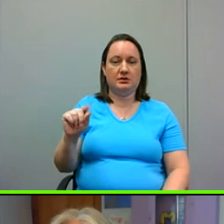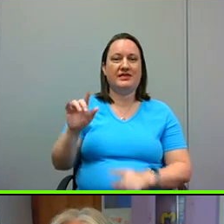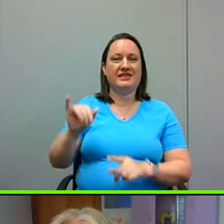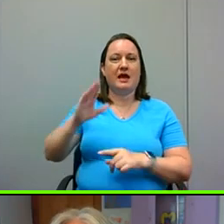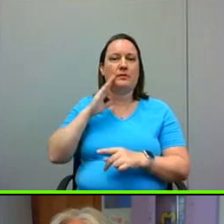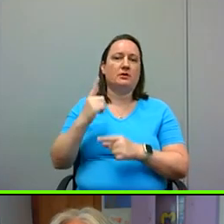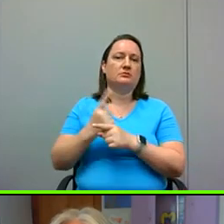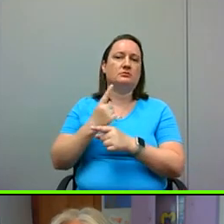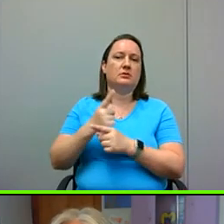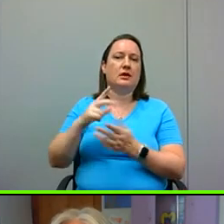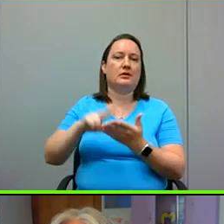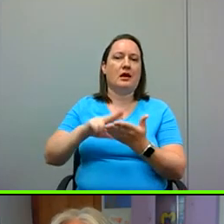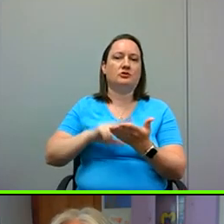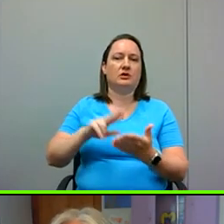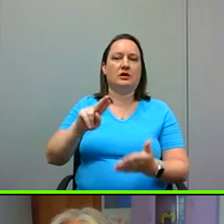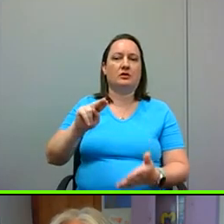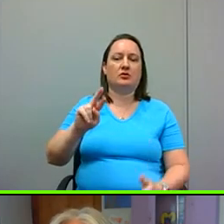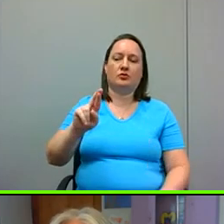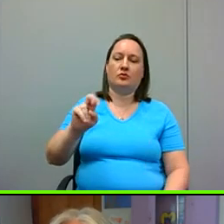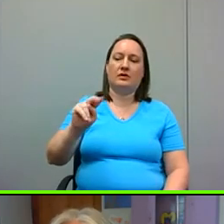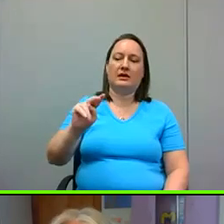a standard contract renewal.